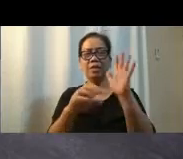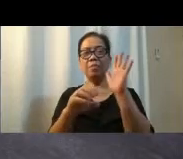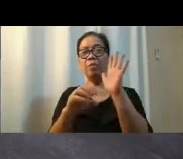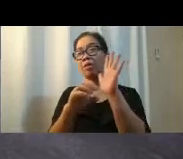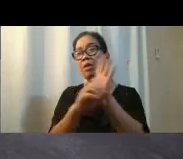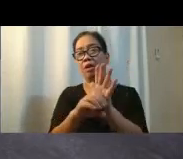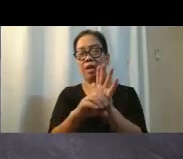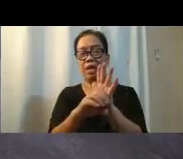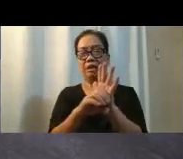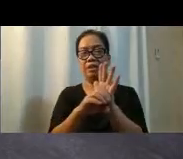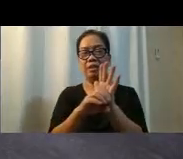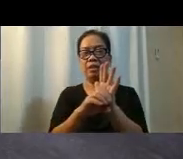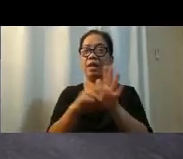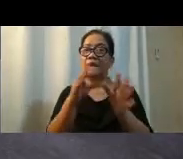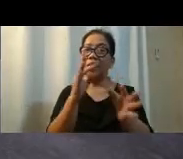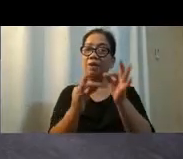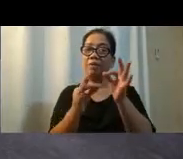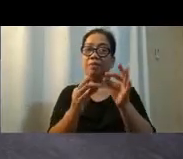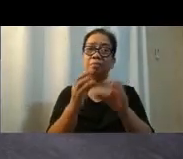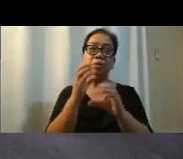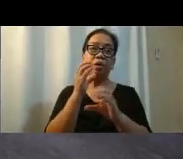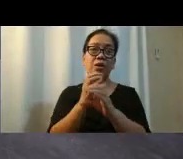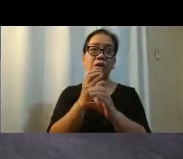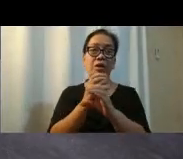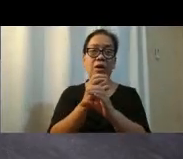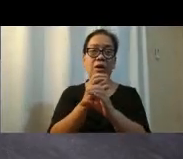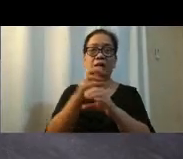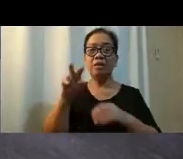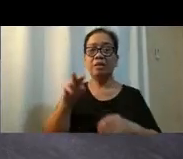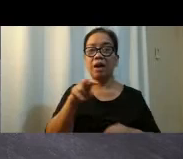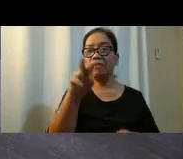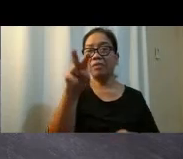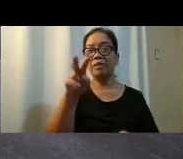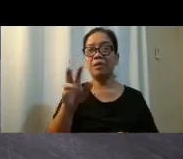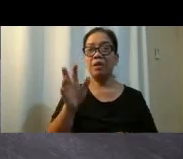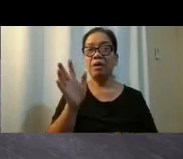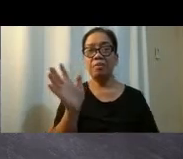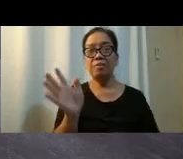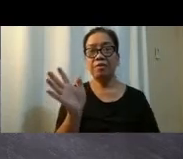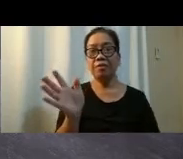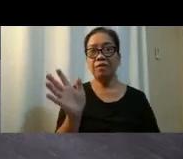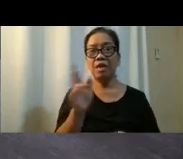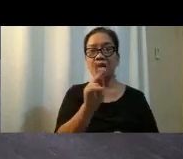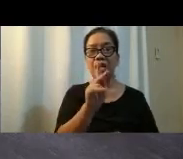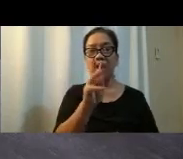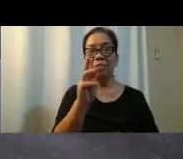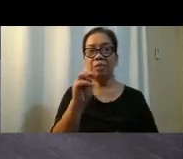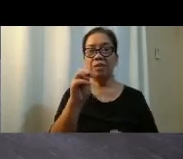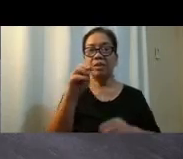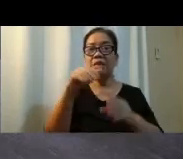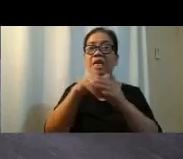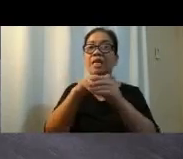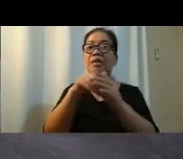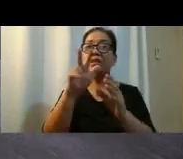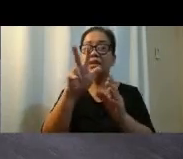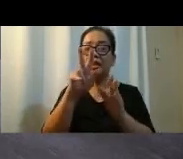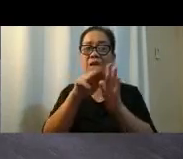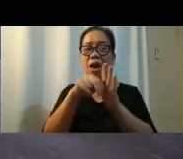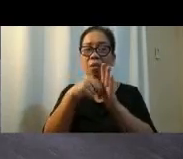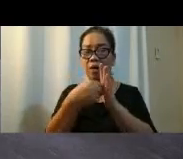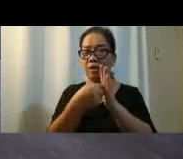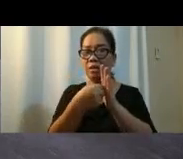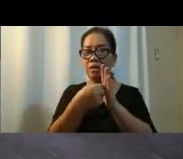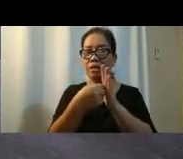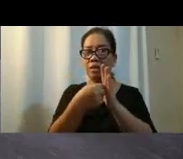One example here is, if a car travels 50 kilometers in